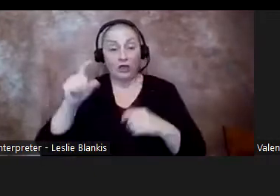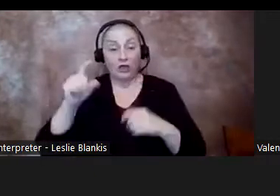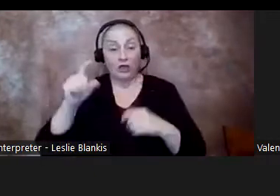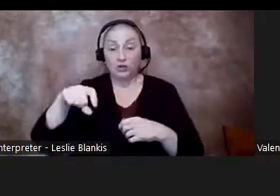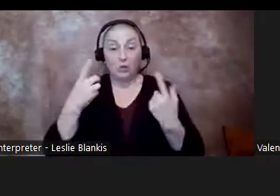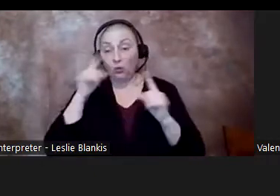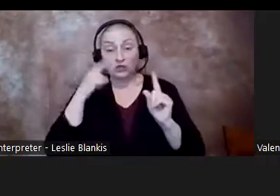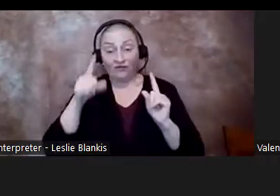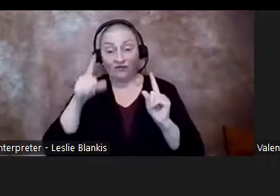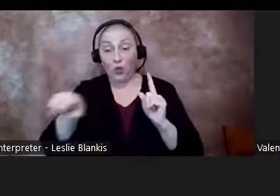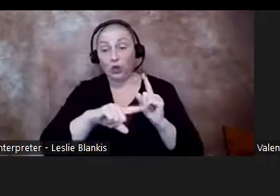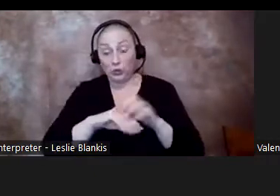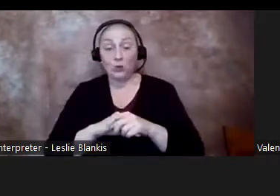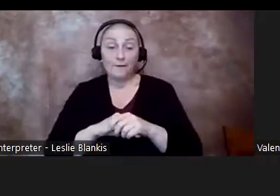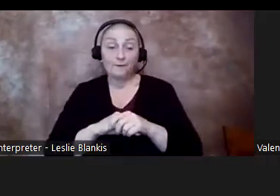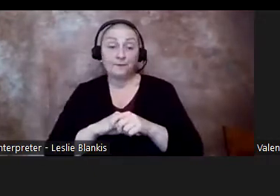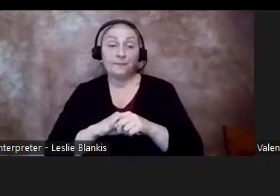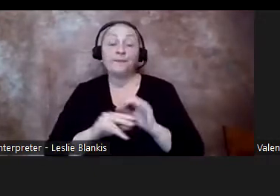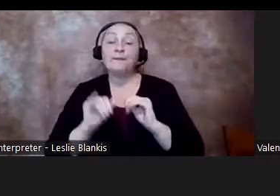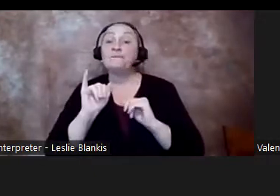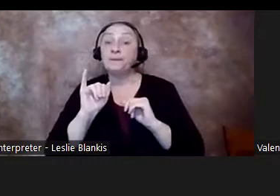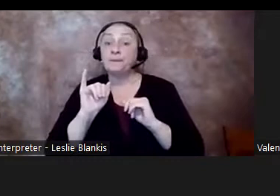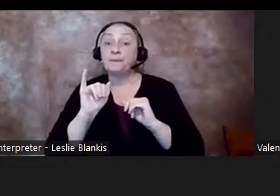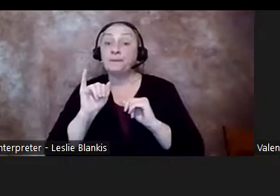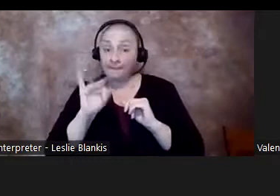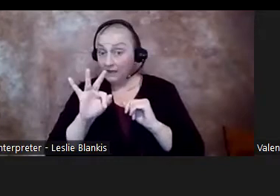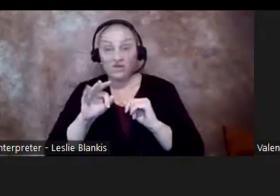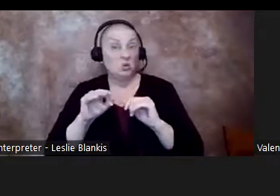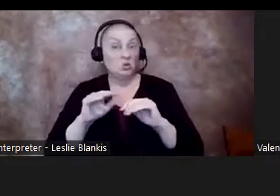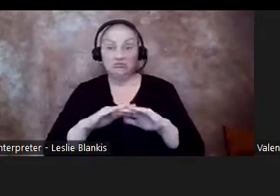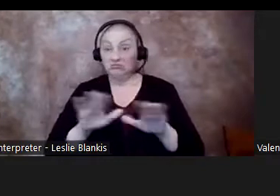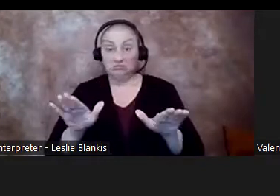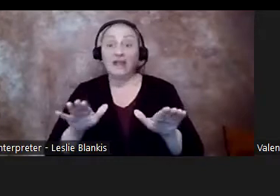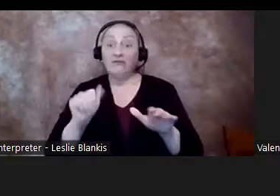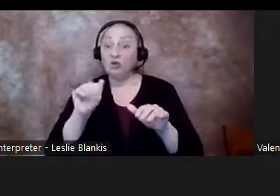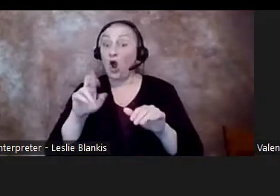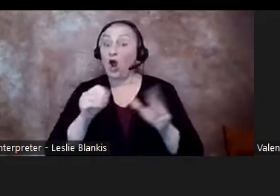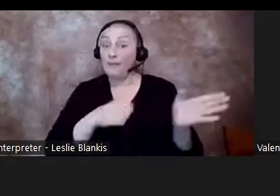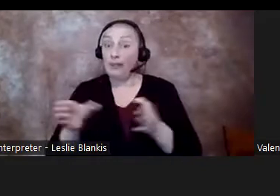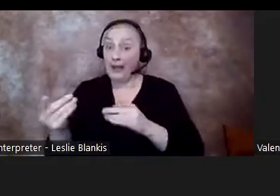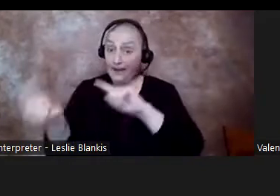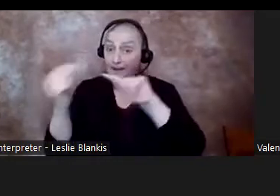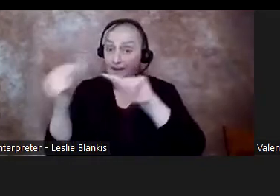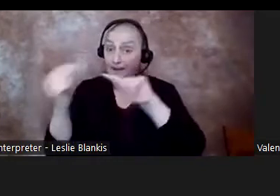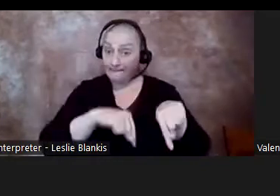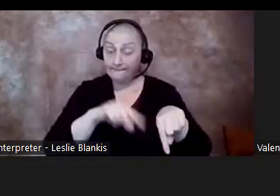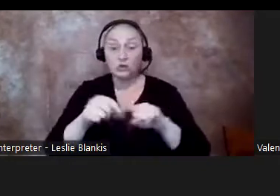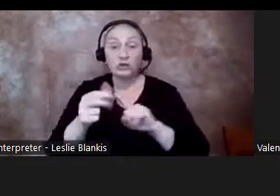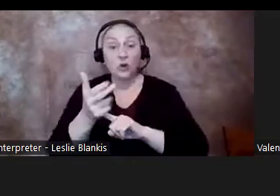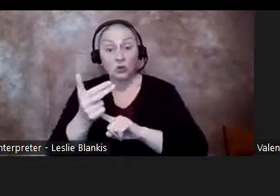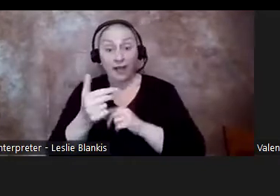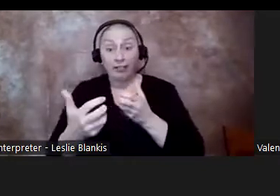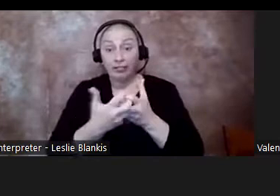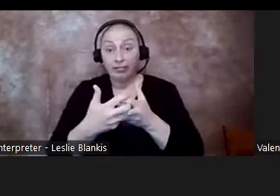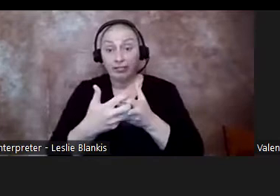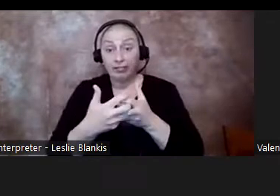works for you. And if you are planning on and you coming up and you need hotel accommodations,